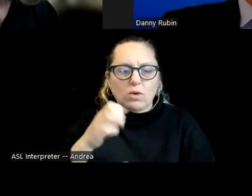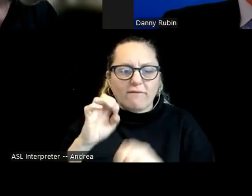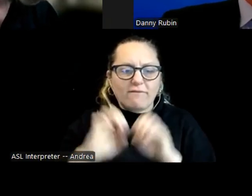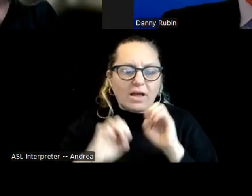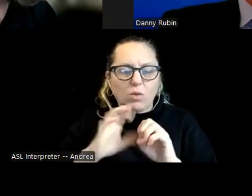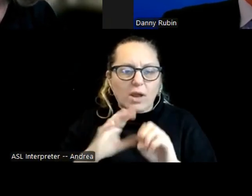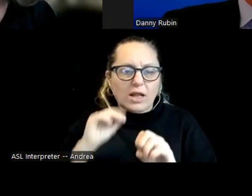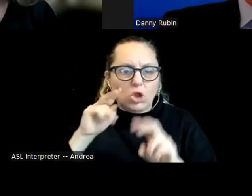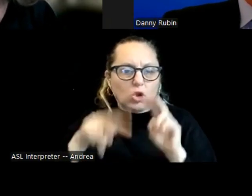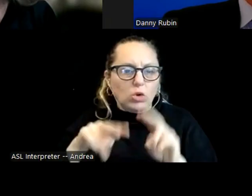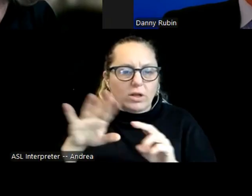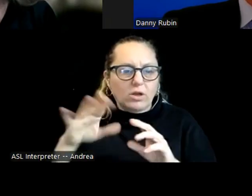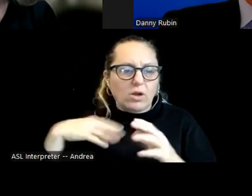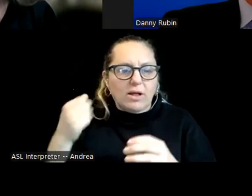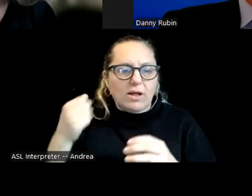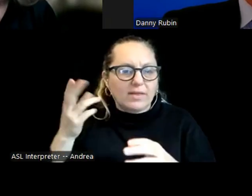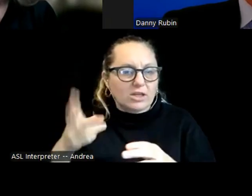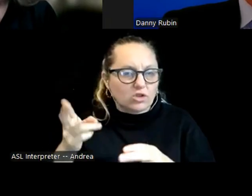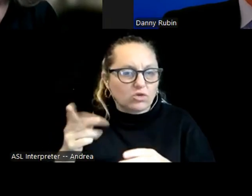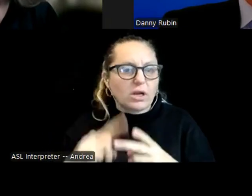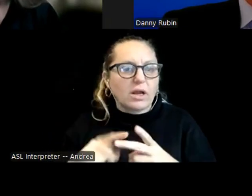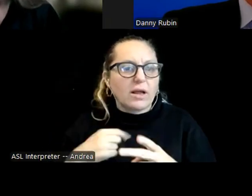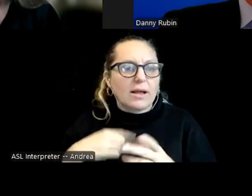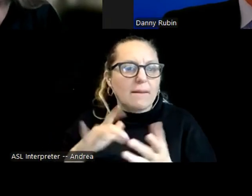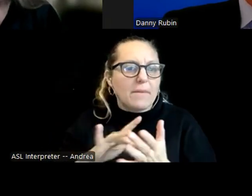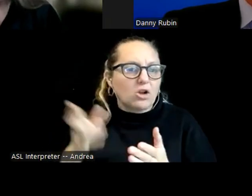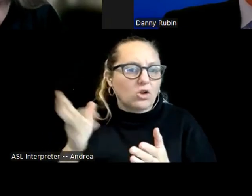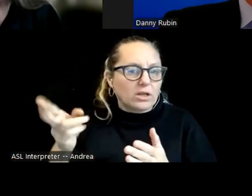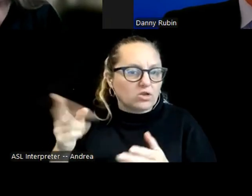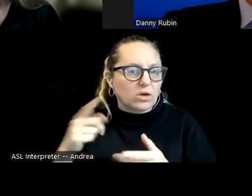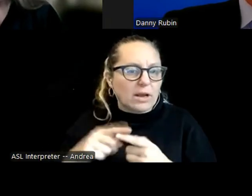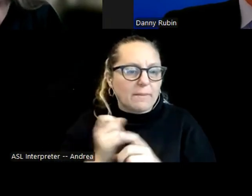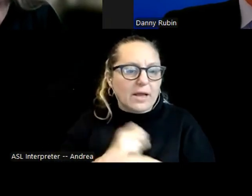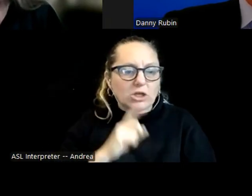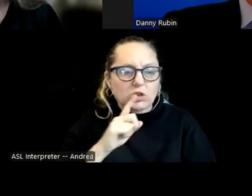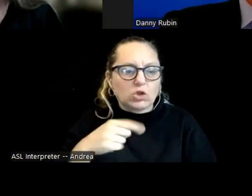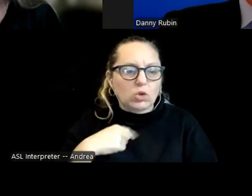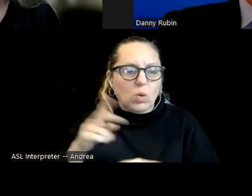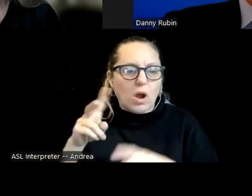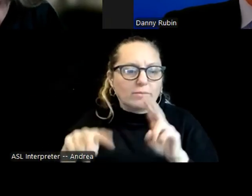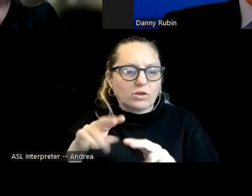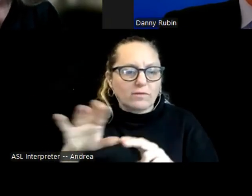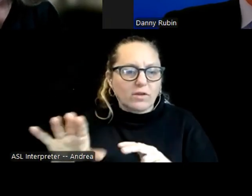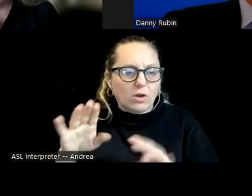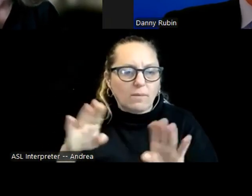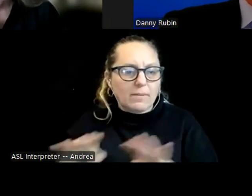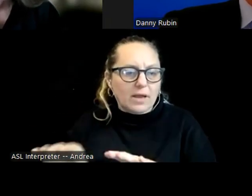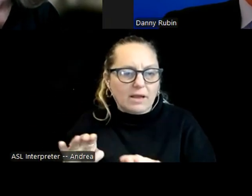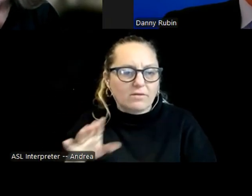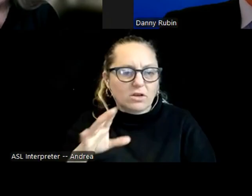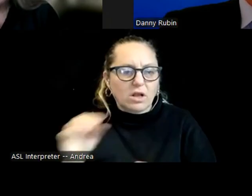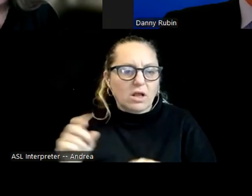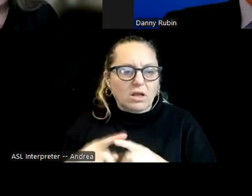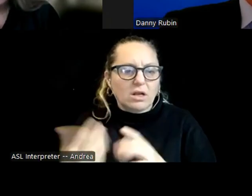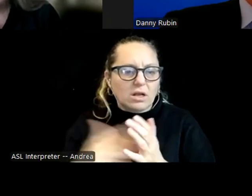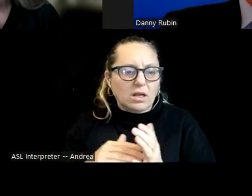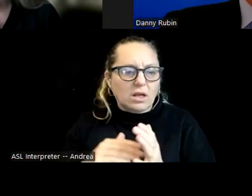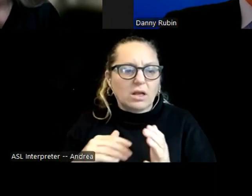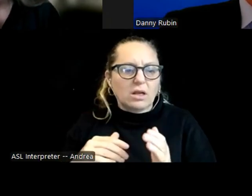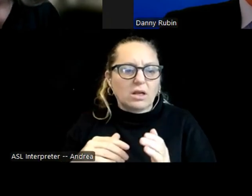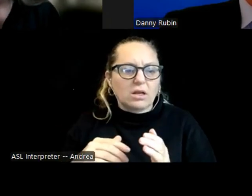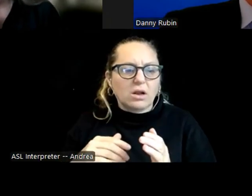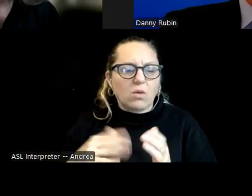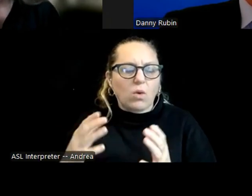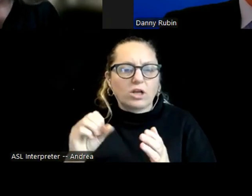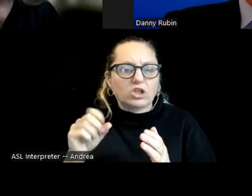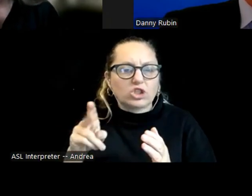look at their health history, their medical history, and make sure that you are observing their behaviors. And again, what Sherry said,